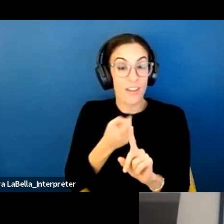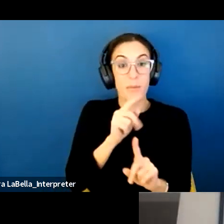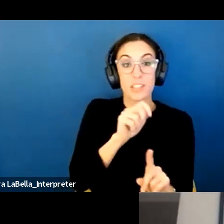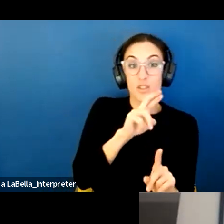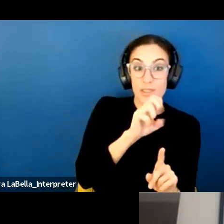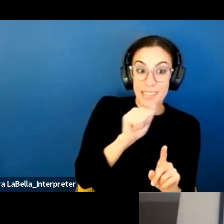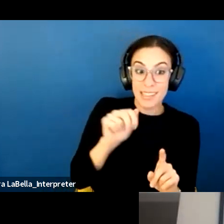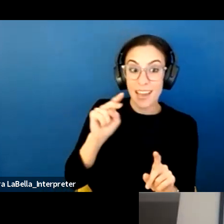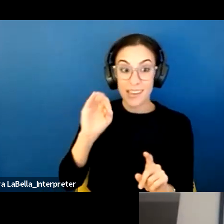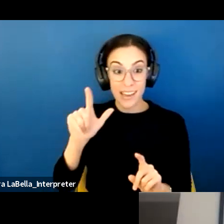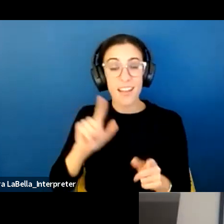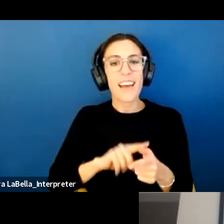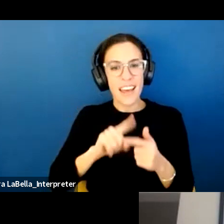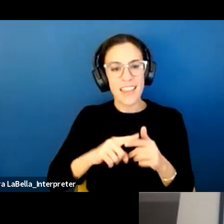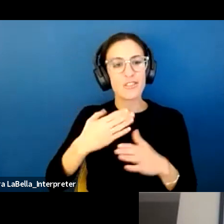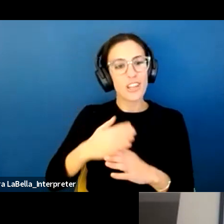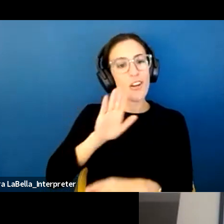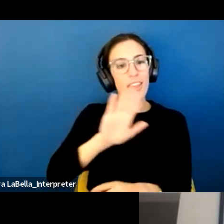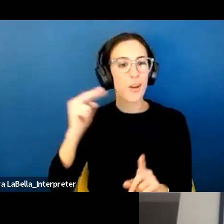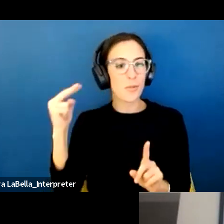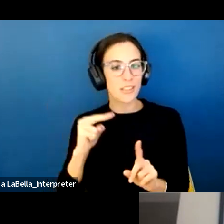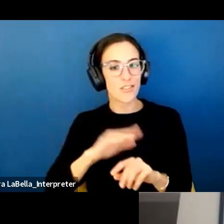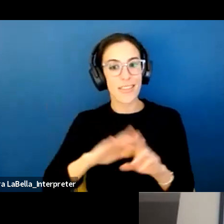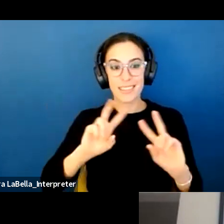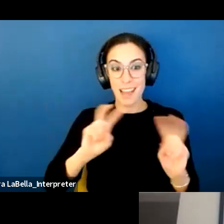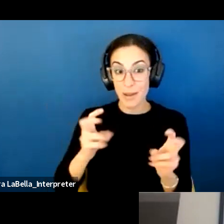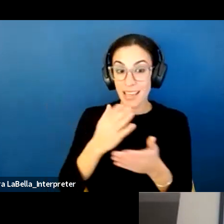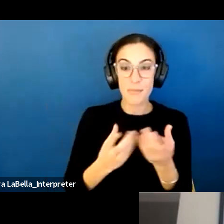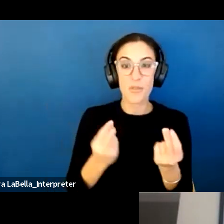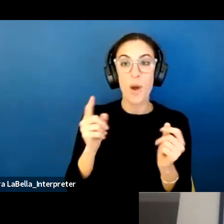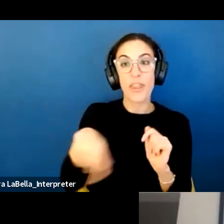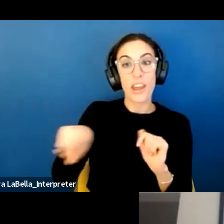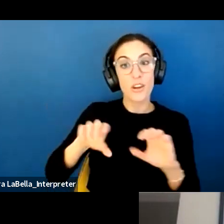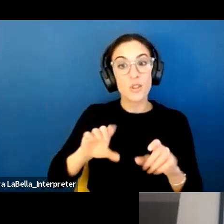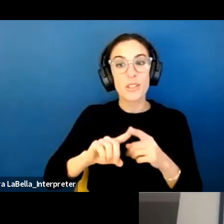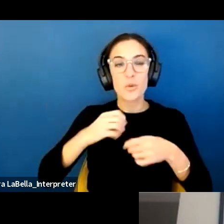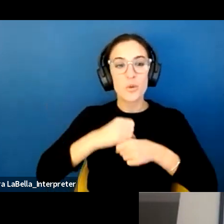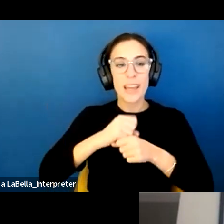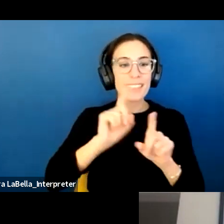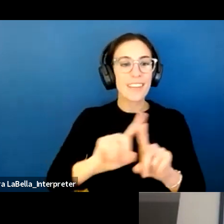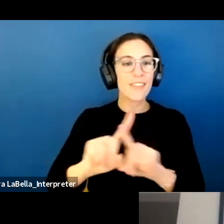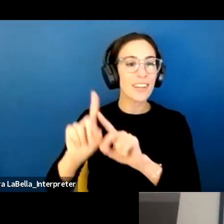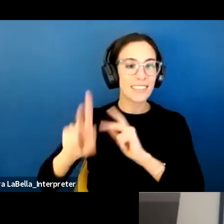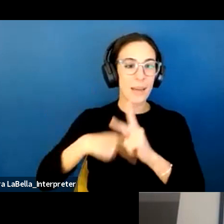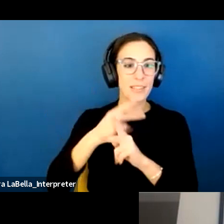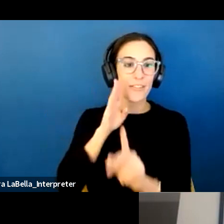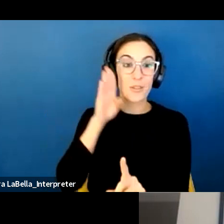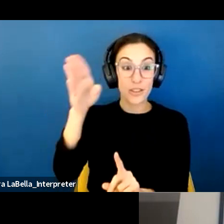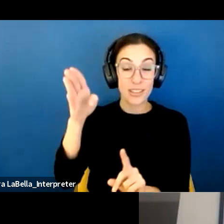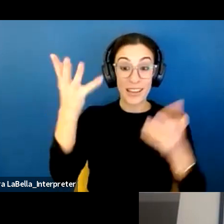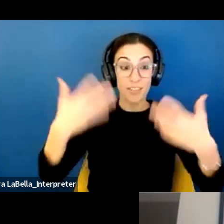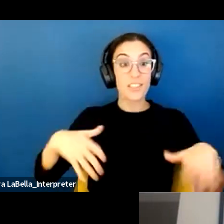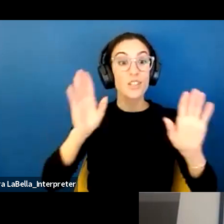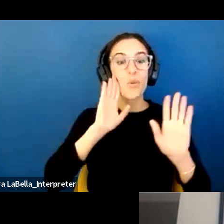their position on the topic and some of the things that they're doing to create different kinds of futures. And after that, we will enter into sort